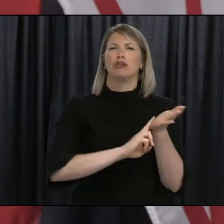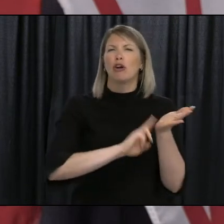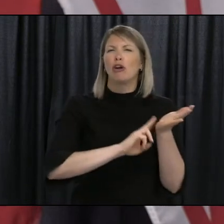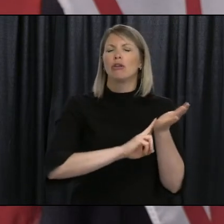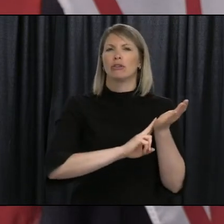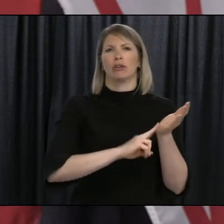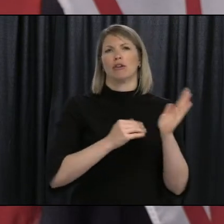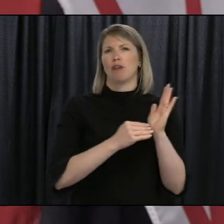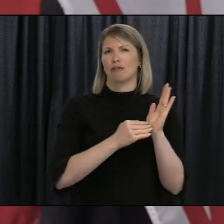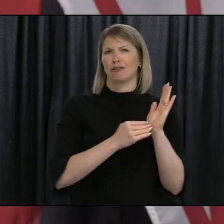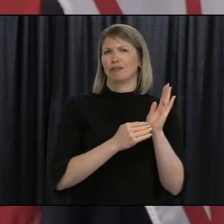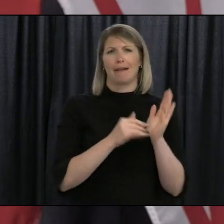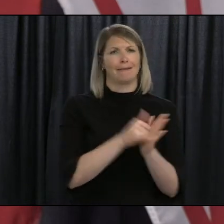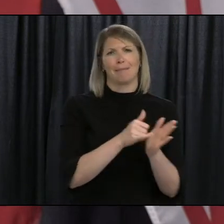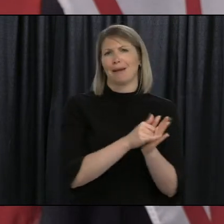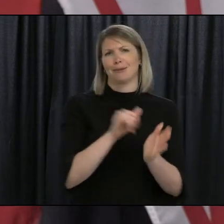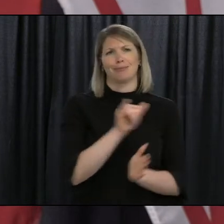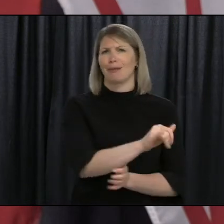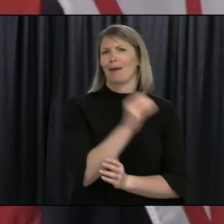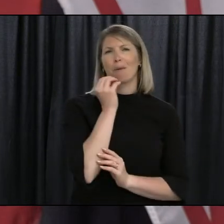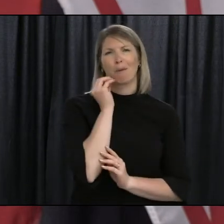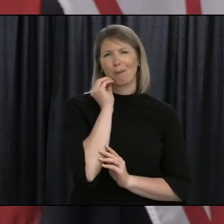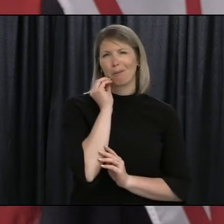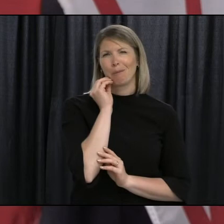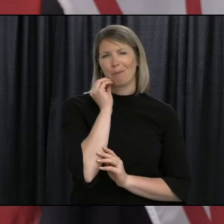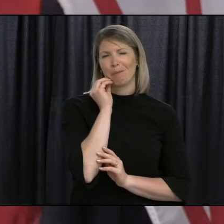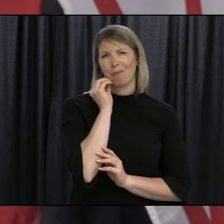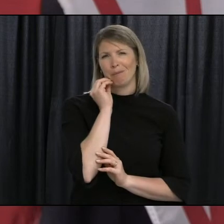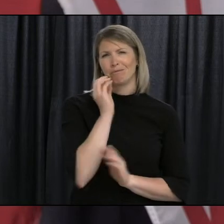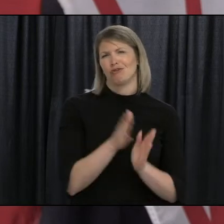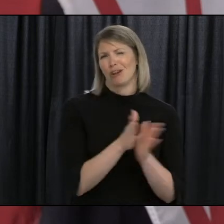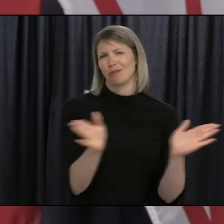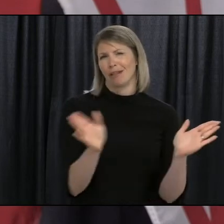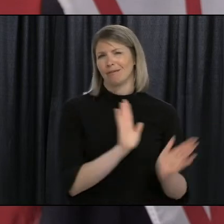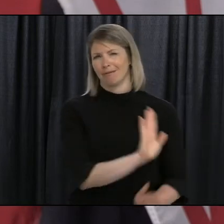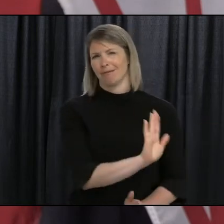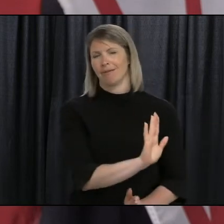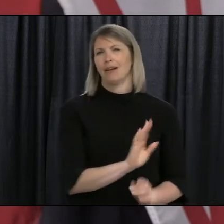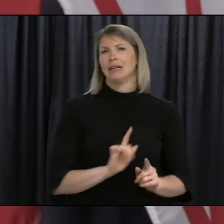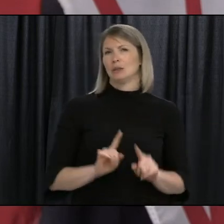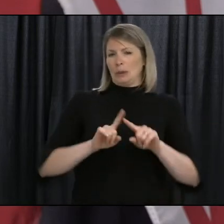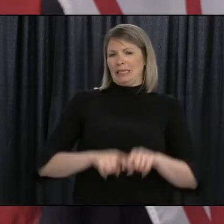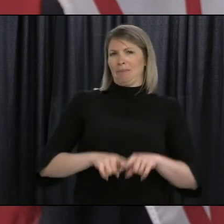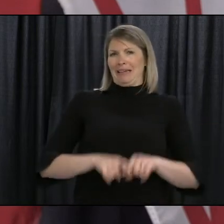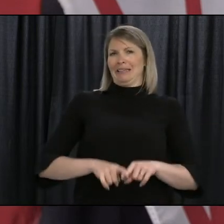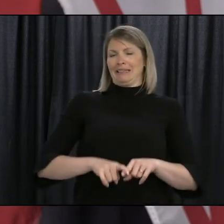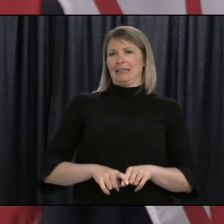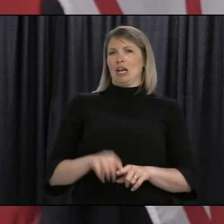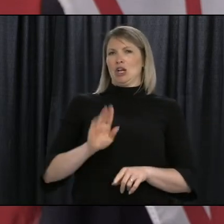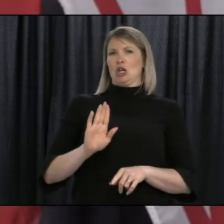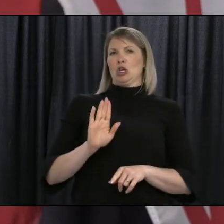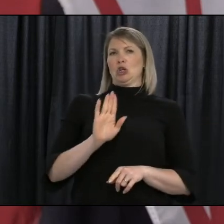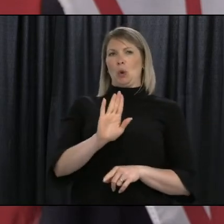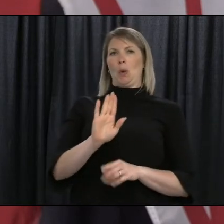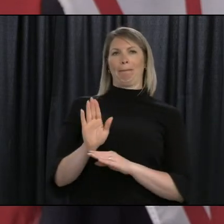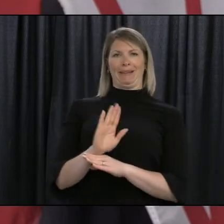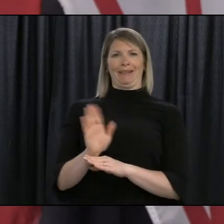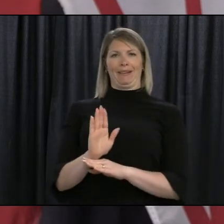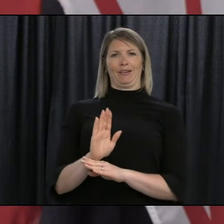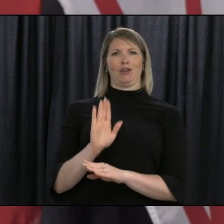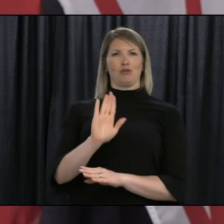obviously not able to work from home for the most part. So it depends on the sector you're looking at,